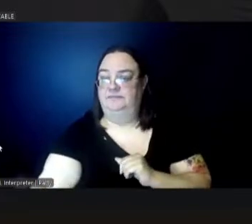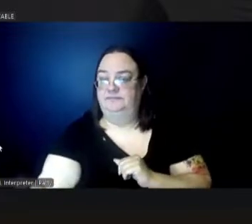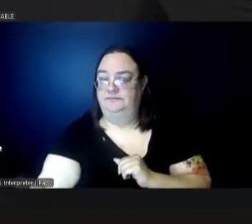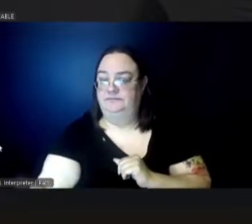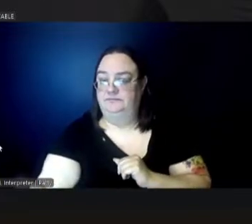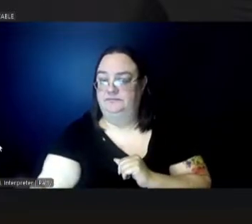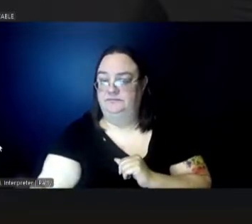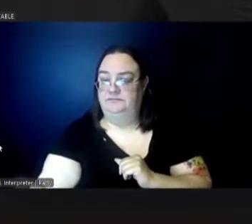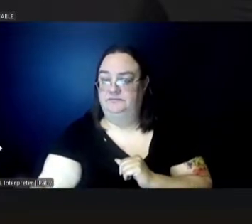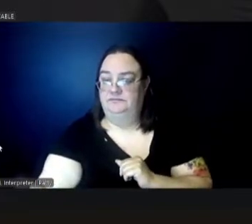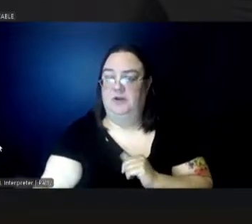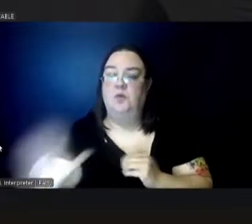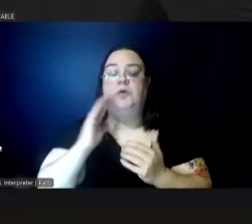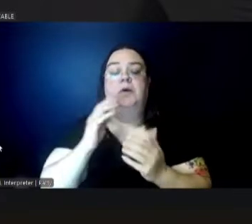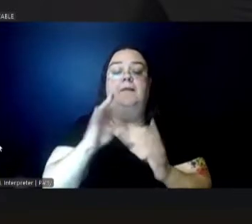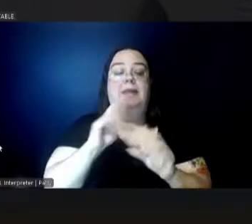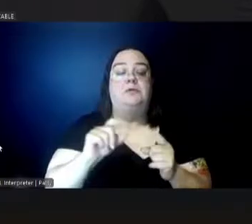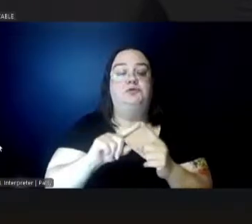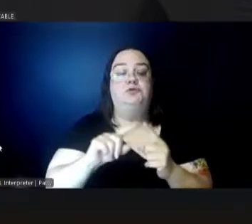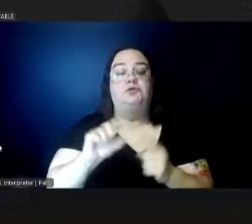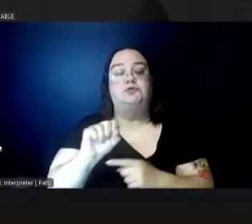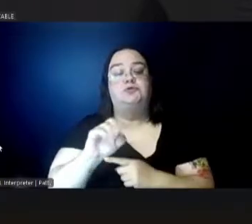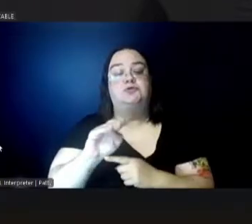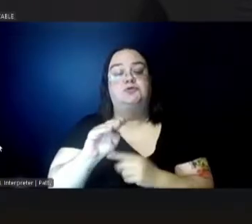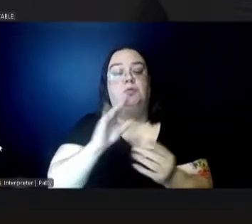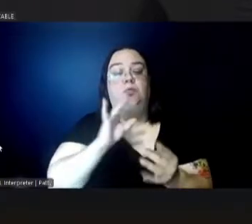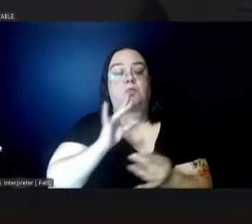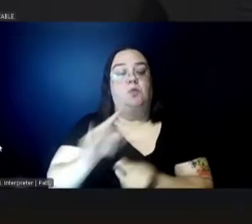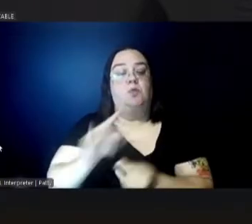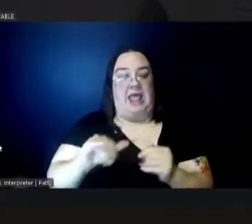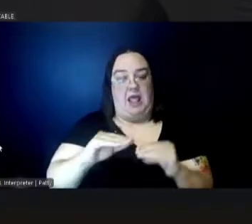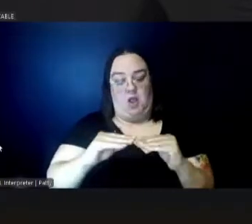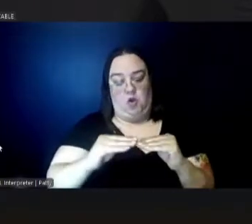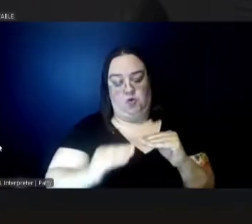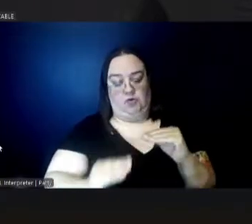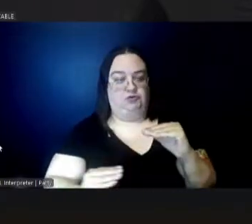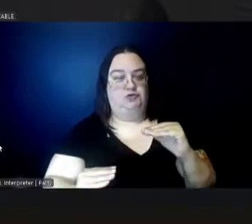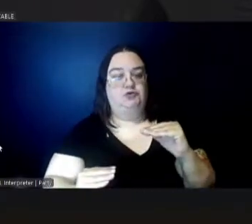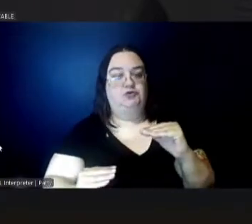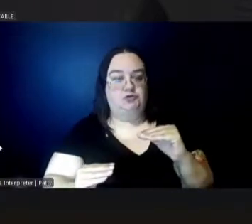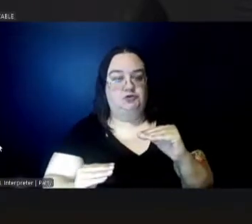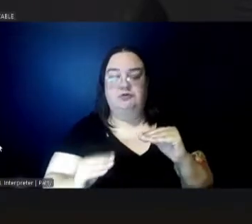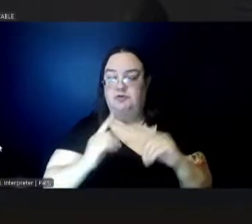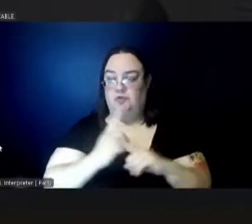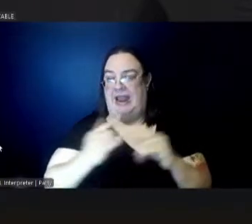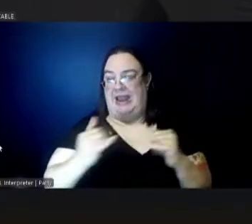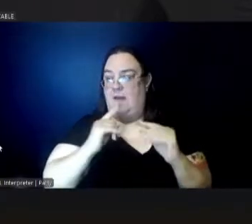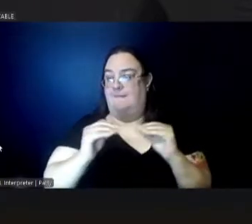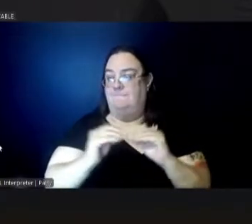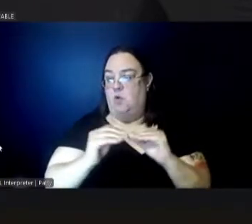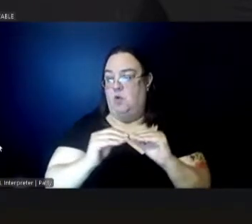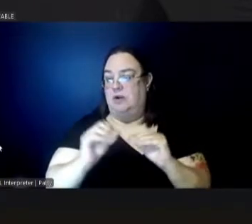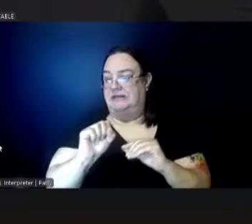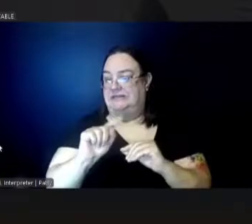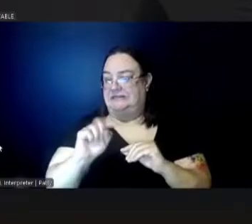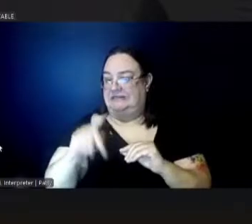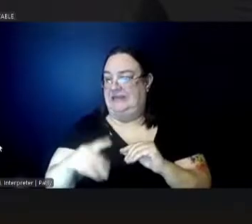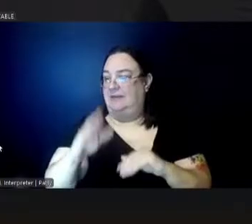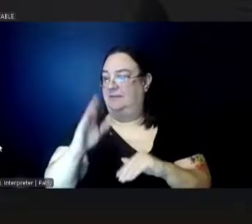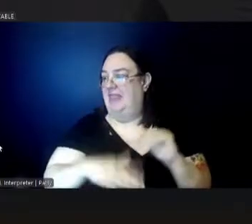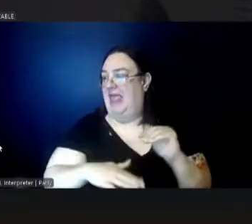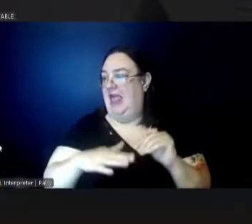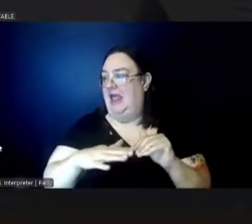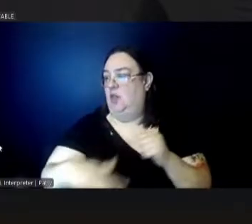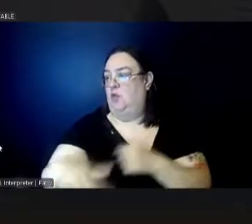smooth out the grade change that currently right now is steeper than the rest of the area around